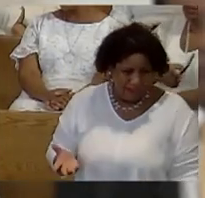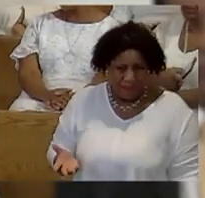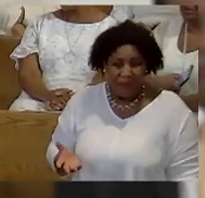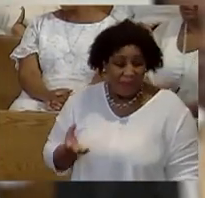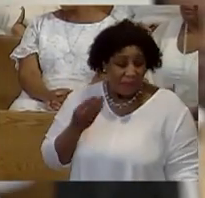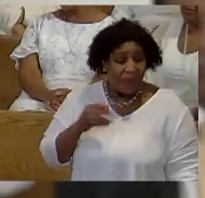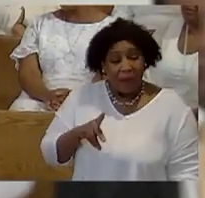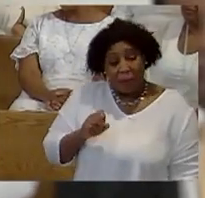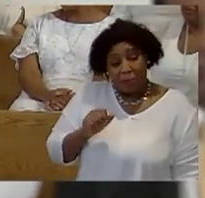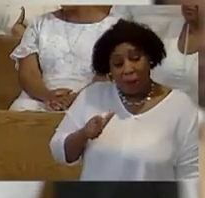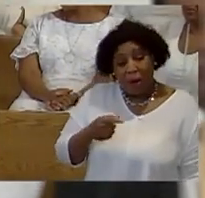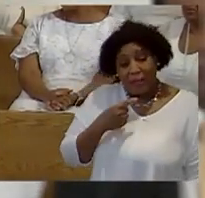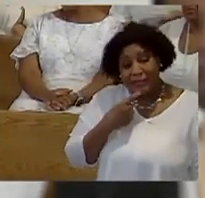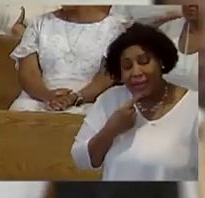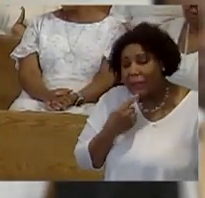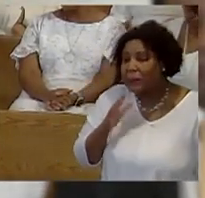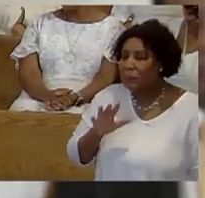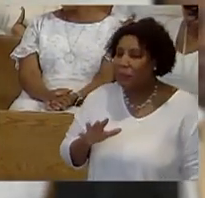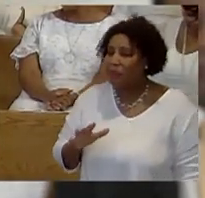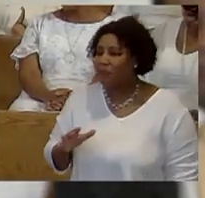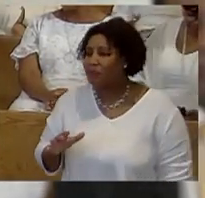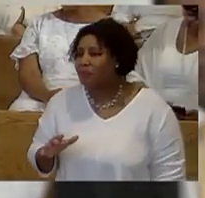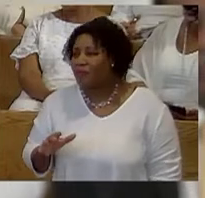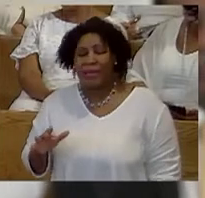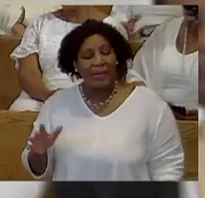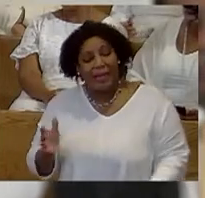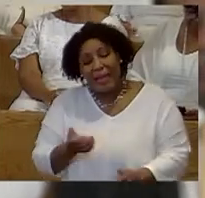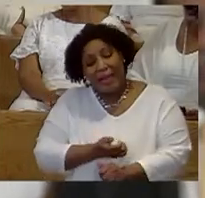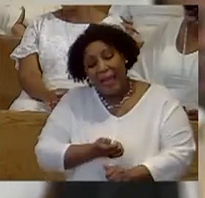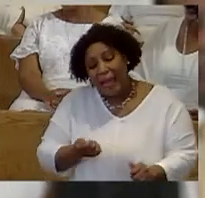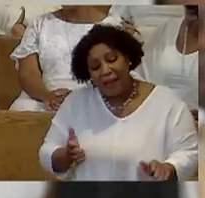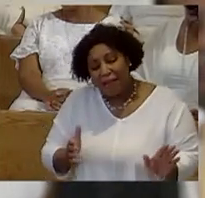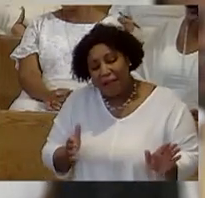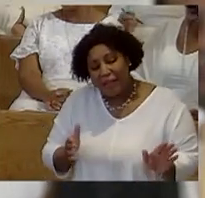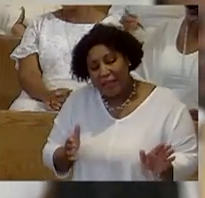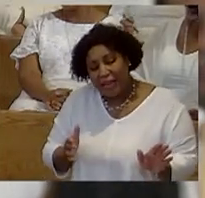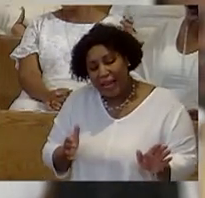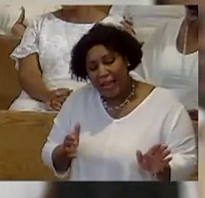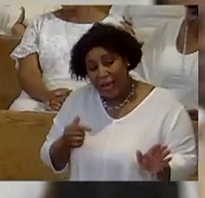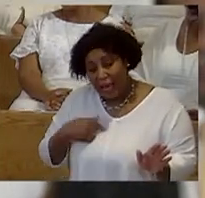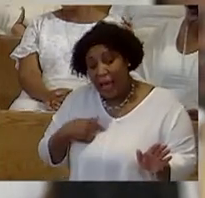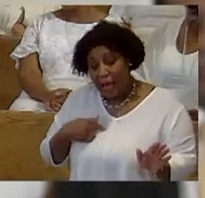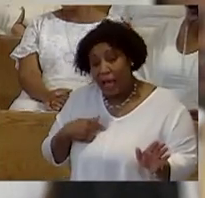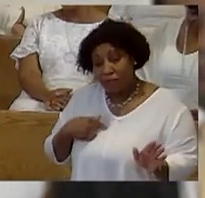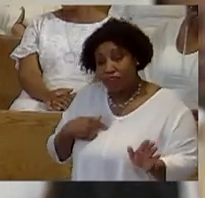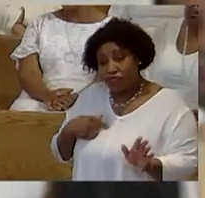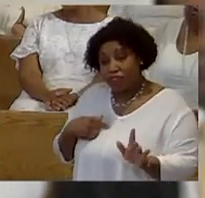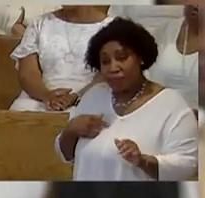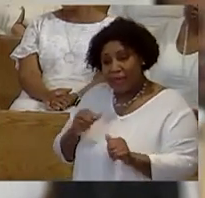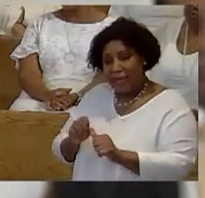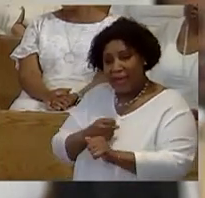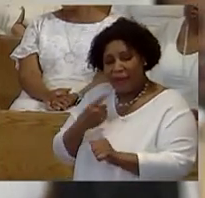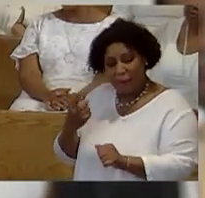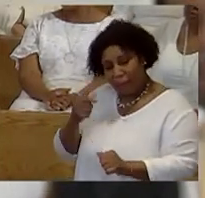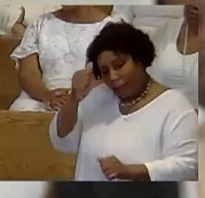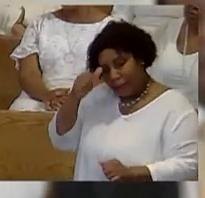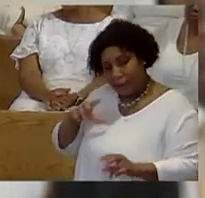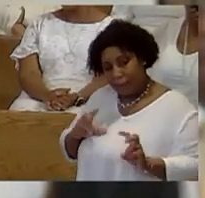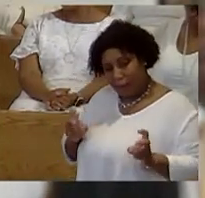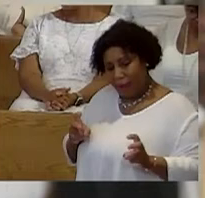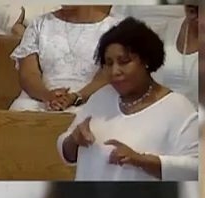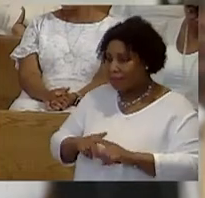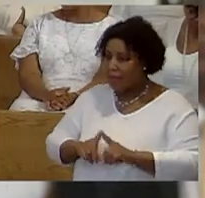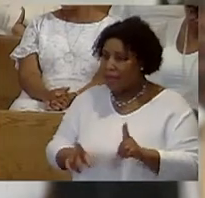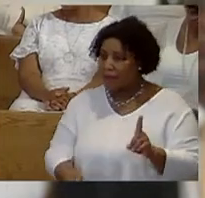about Paul. Paul says, he said, look here, I got everything and I was everybody's man.